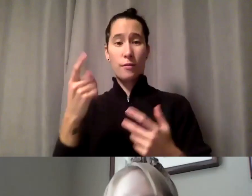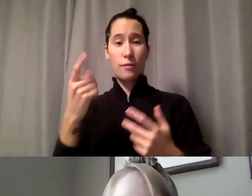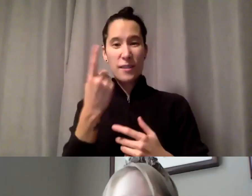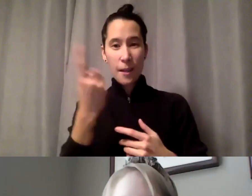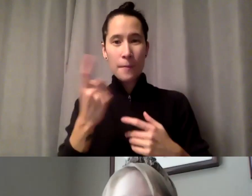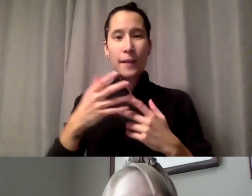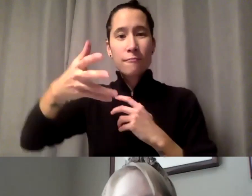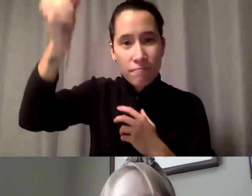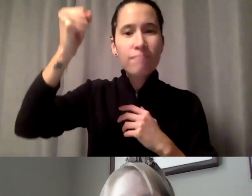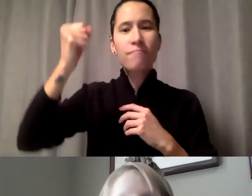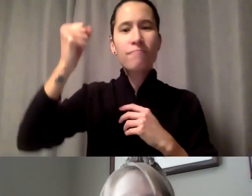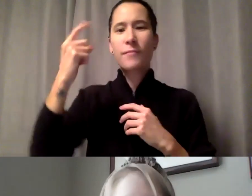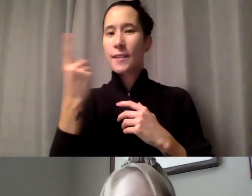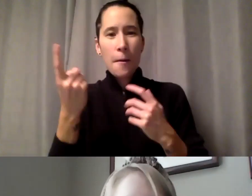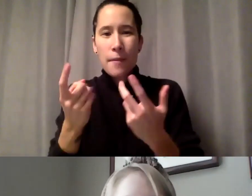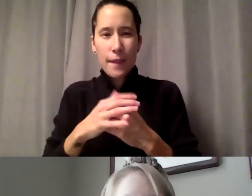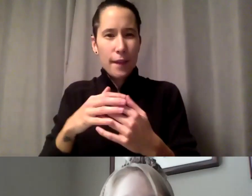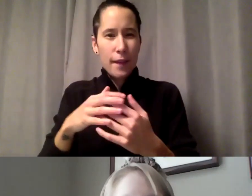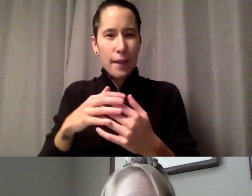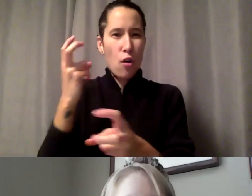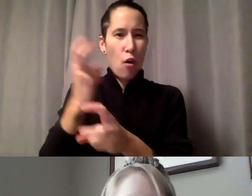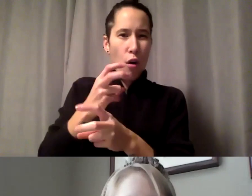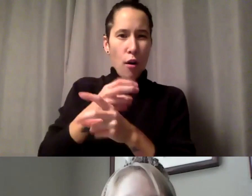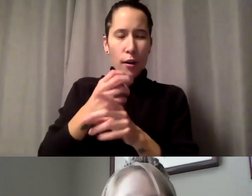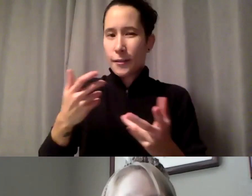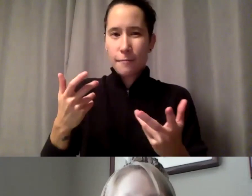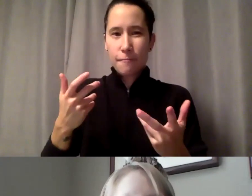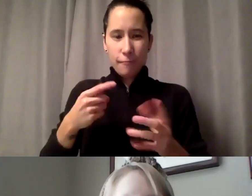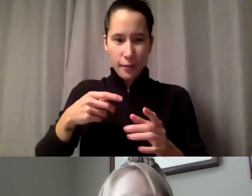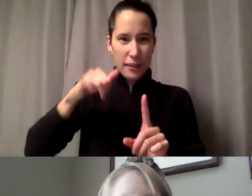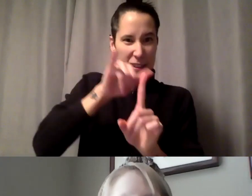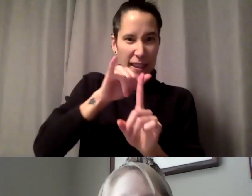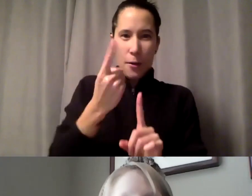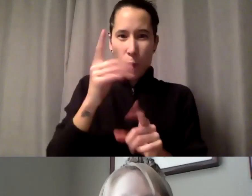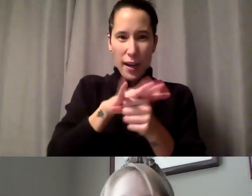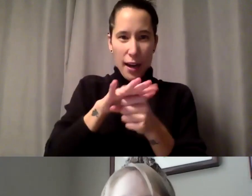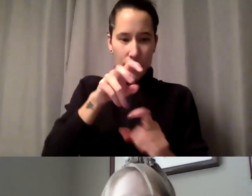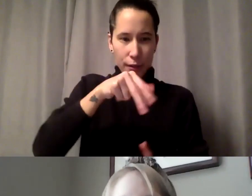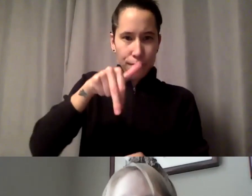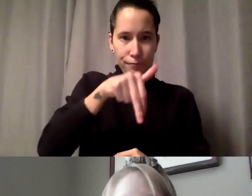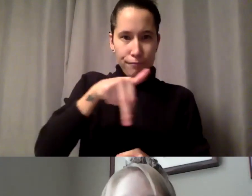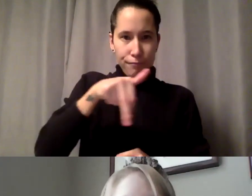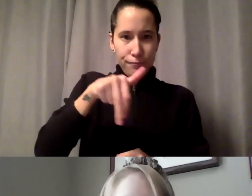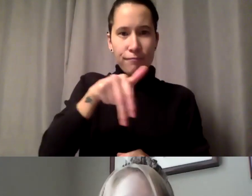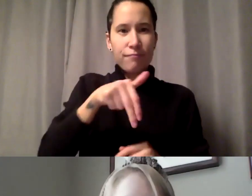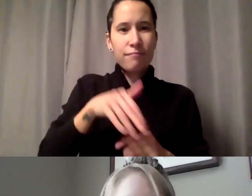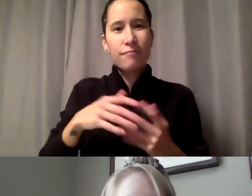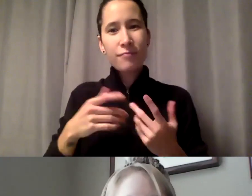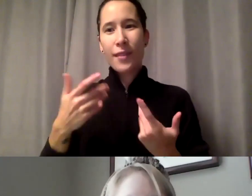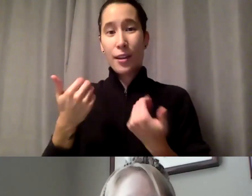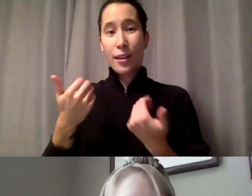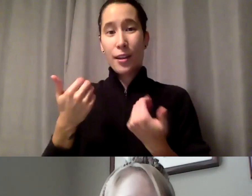retrieve something, or it's a lot harder to stay within a defined area, and keeping that 3 meters